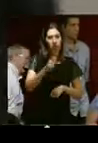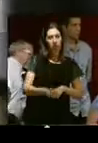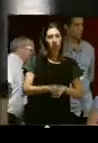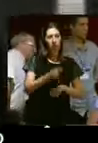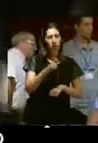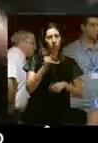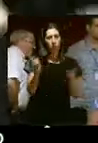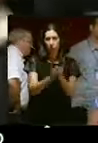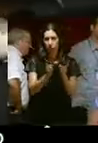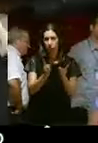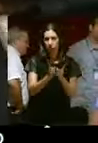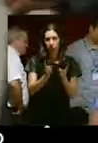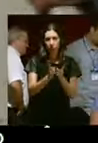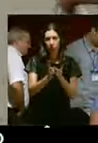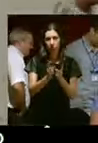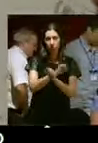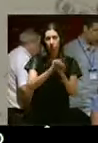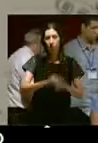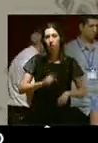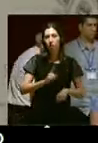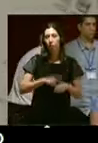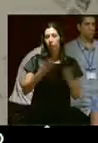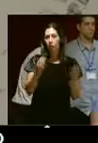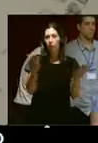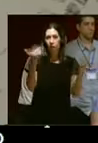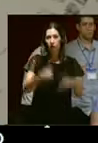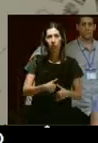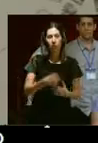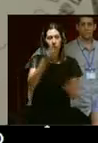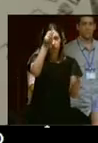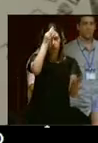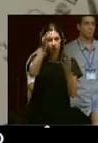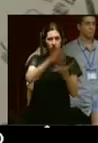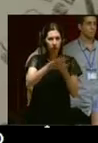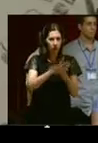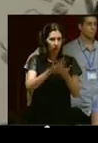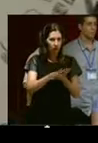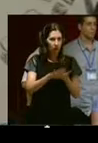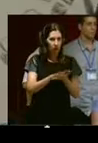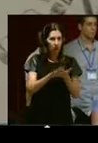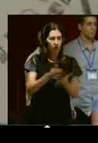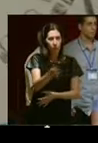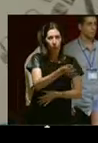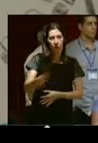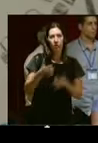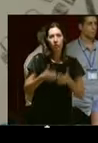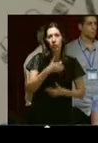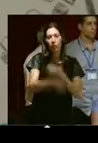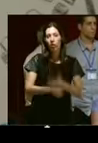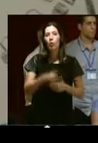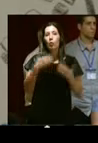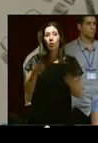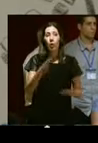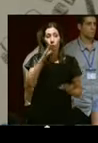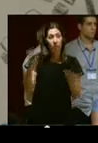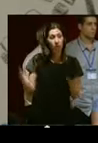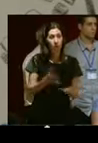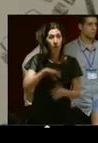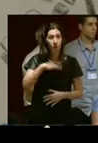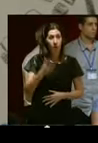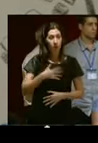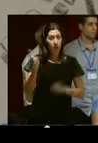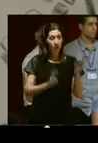that exposure time is quite short, and it doesn't enable us to delve